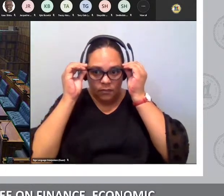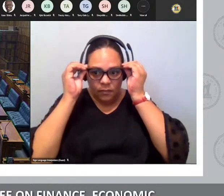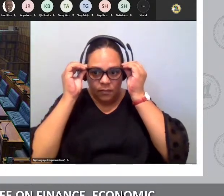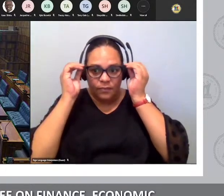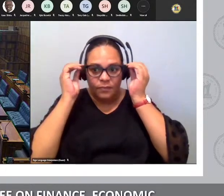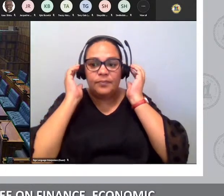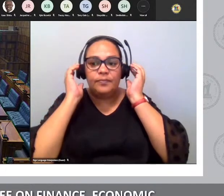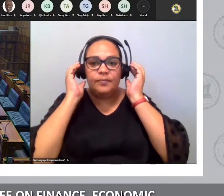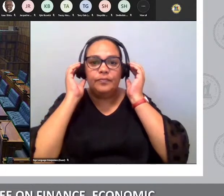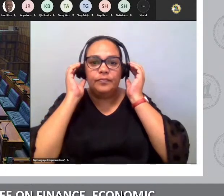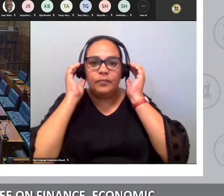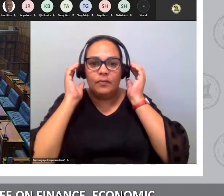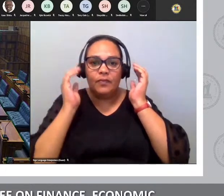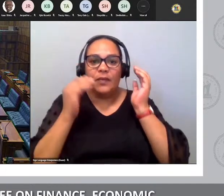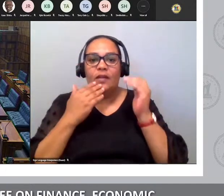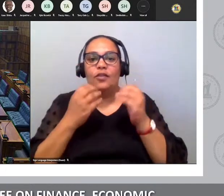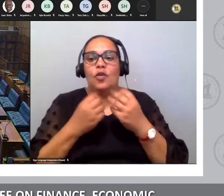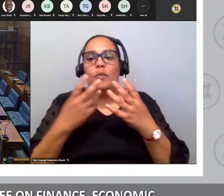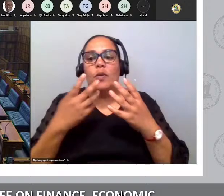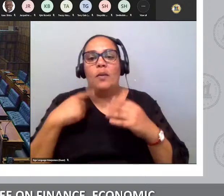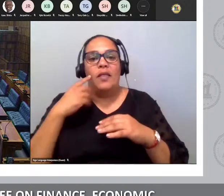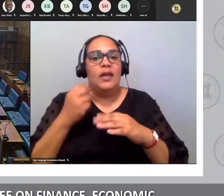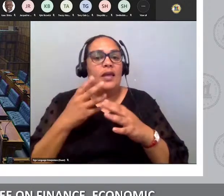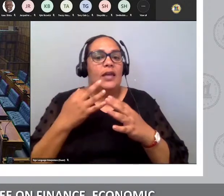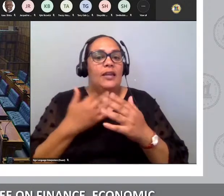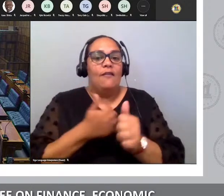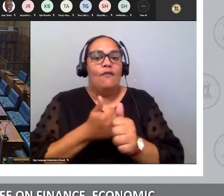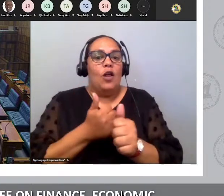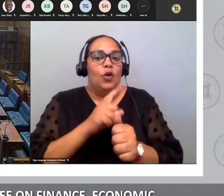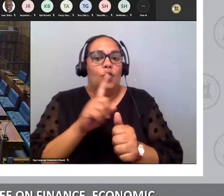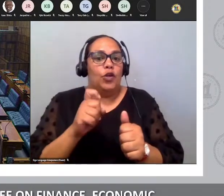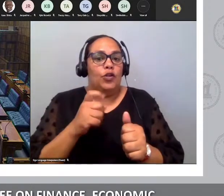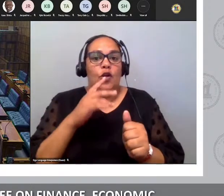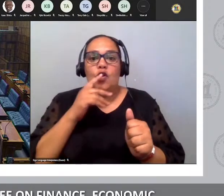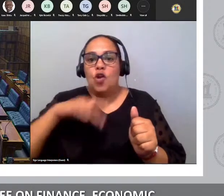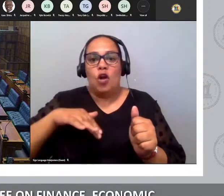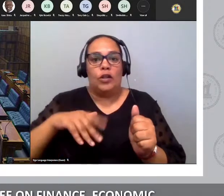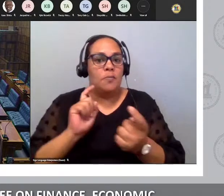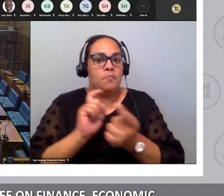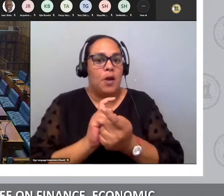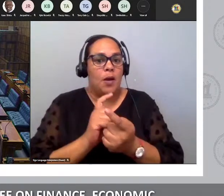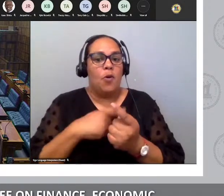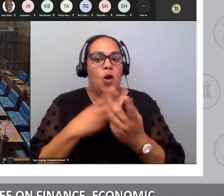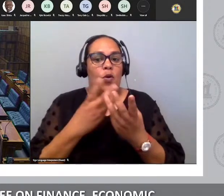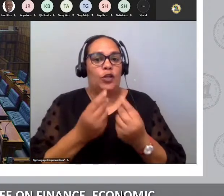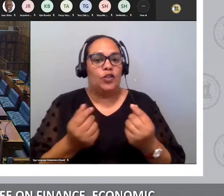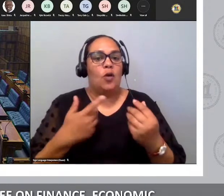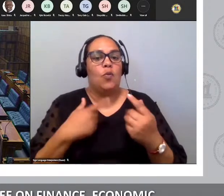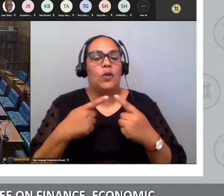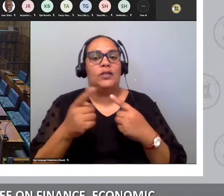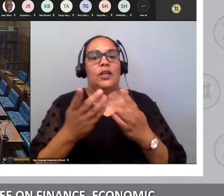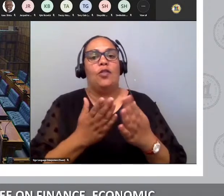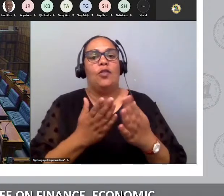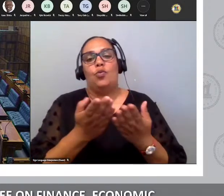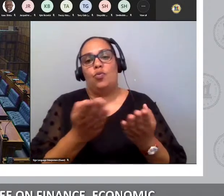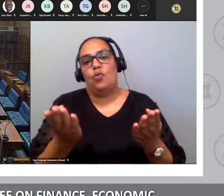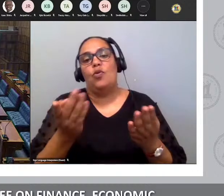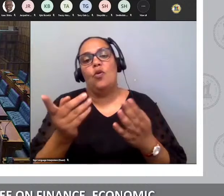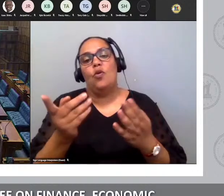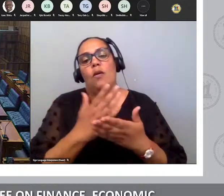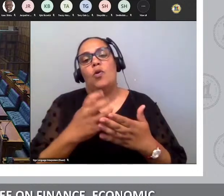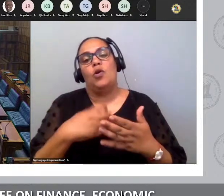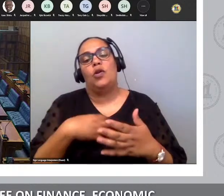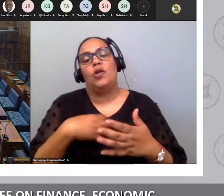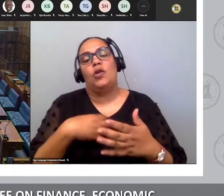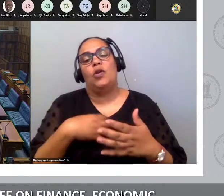much um I think if there are any online I mean any following questions that haven't been addressed um as we've resolved we'll send these through to you as part of our